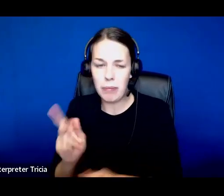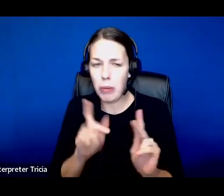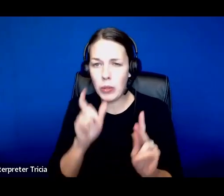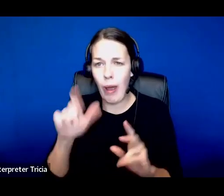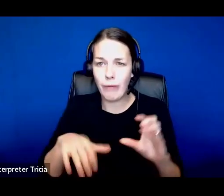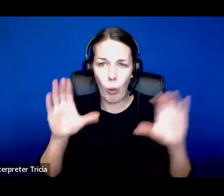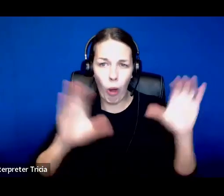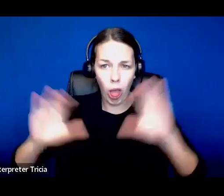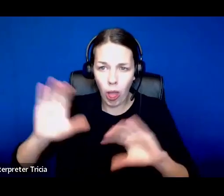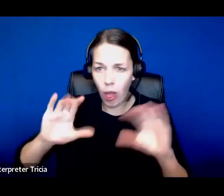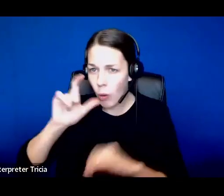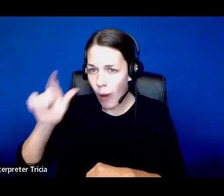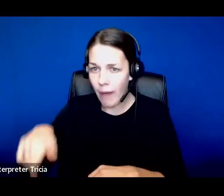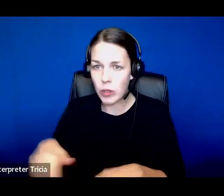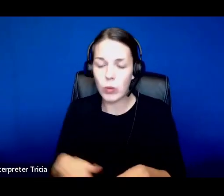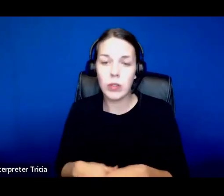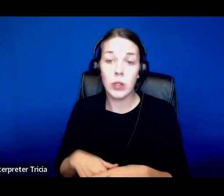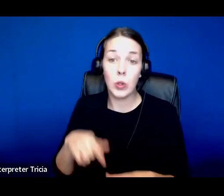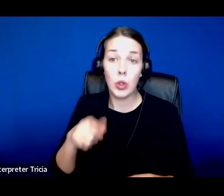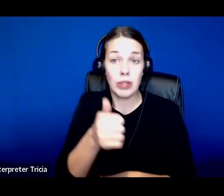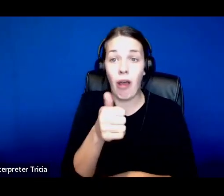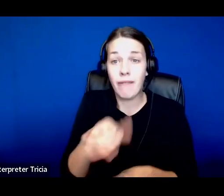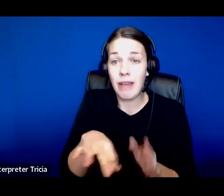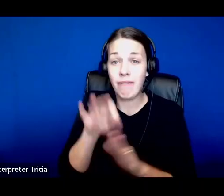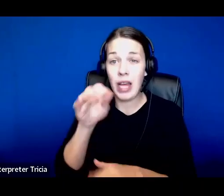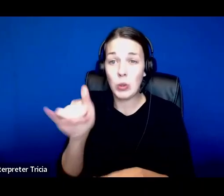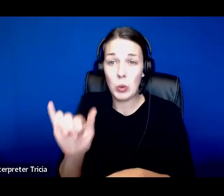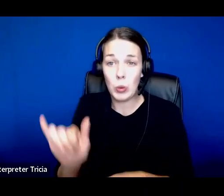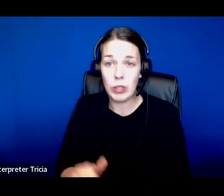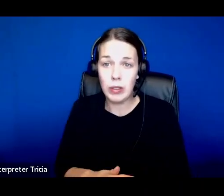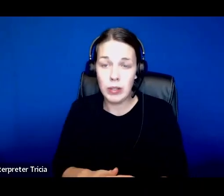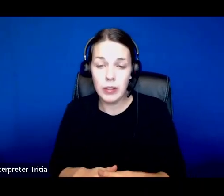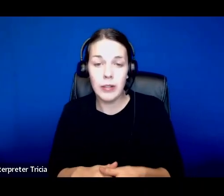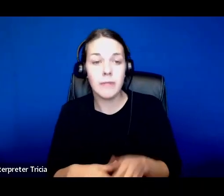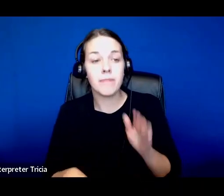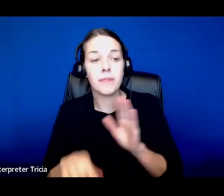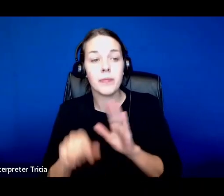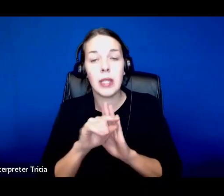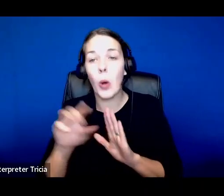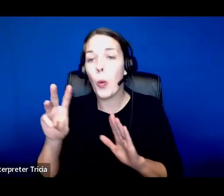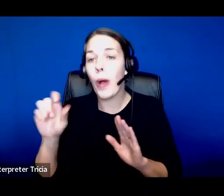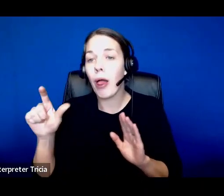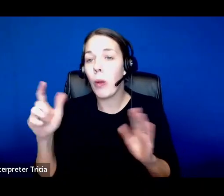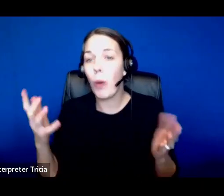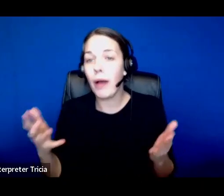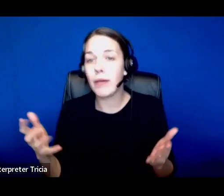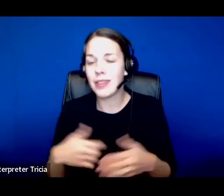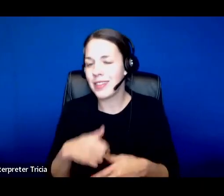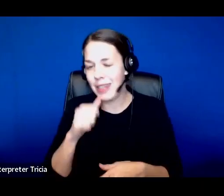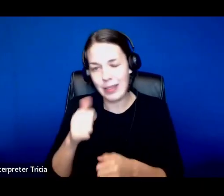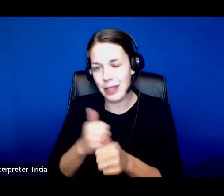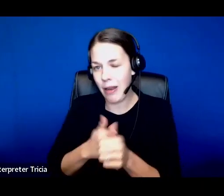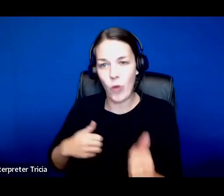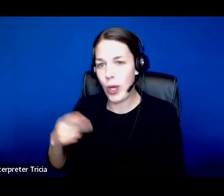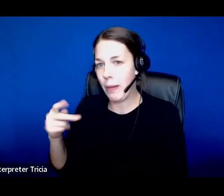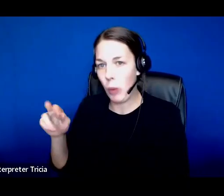it. And you can find it as well. The disadvantages of a will is does not avoid